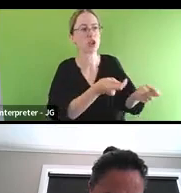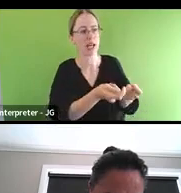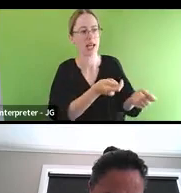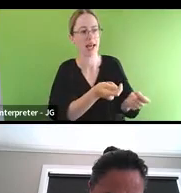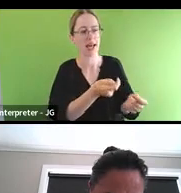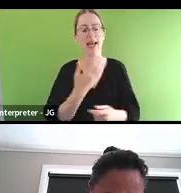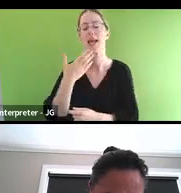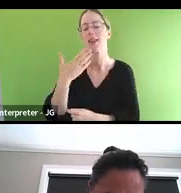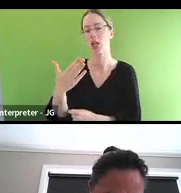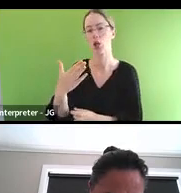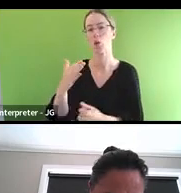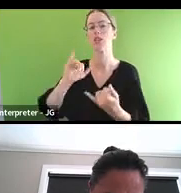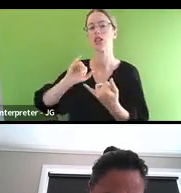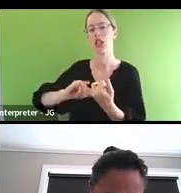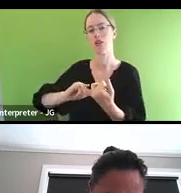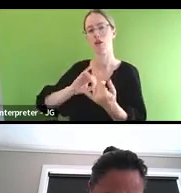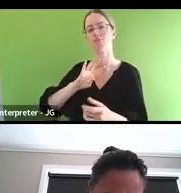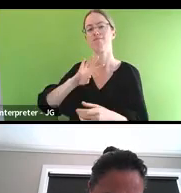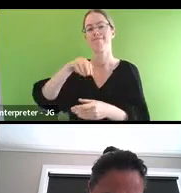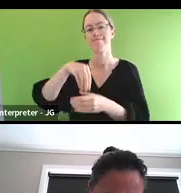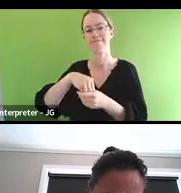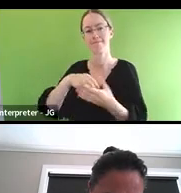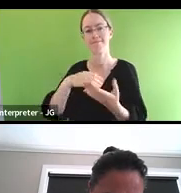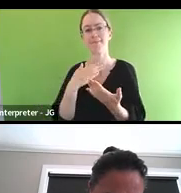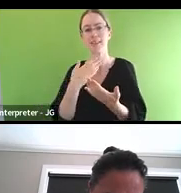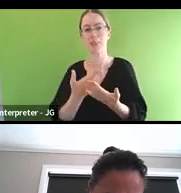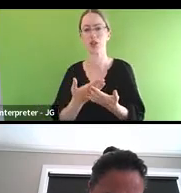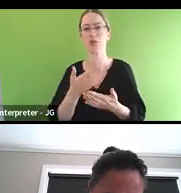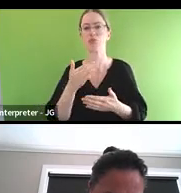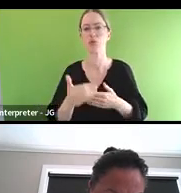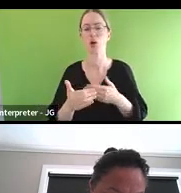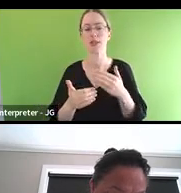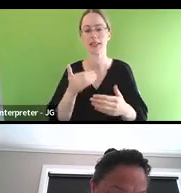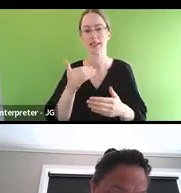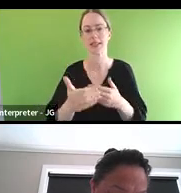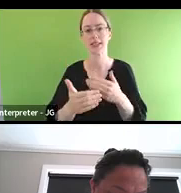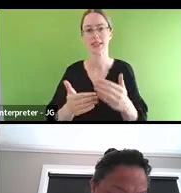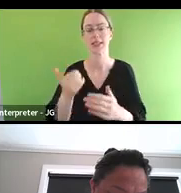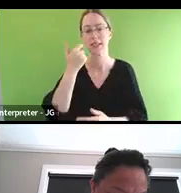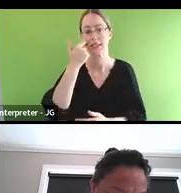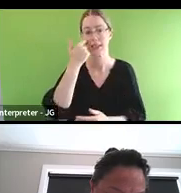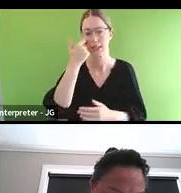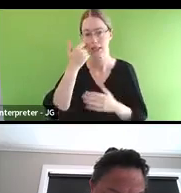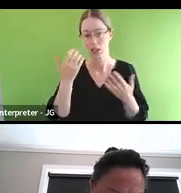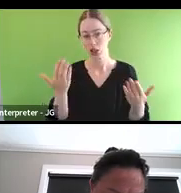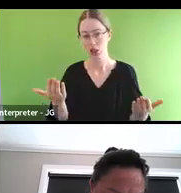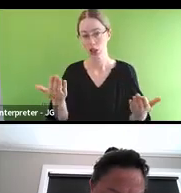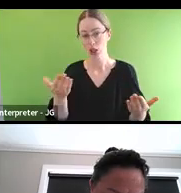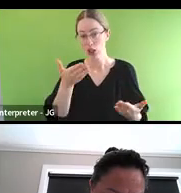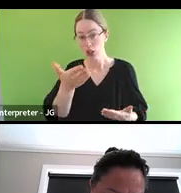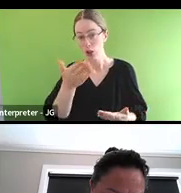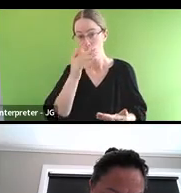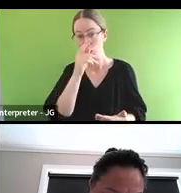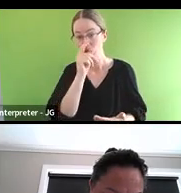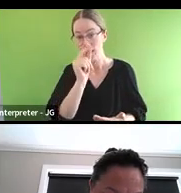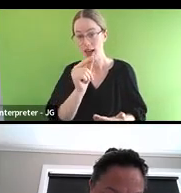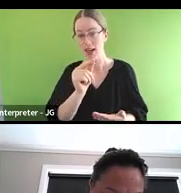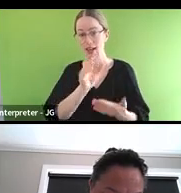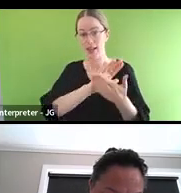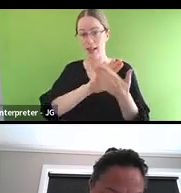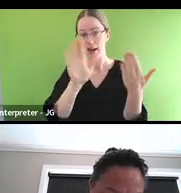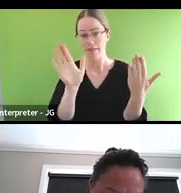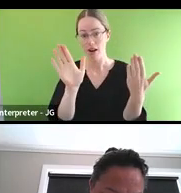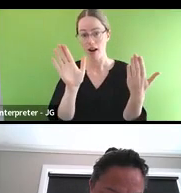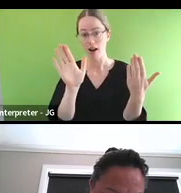for participating in the submission process on this bill. Can you please